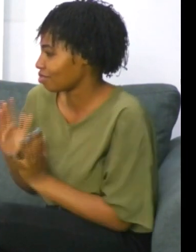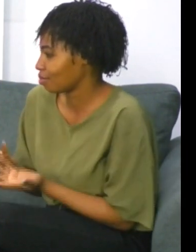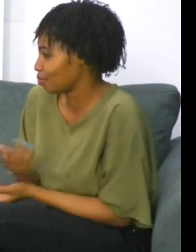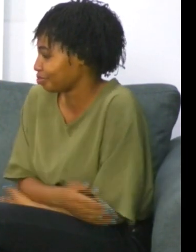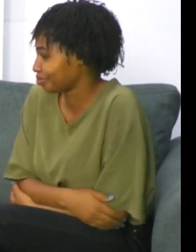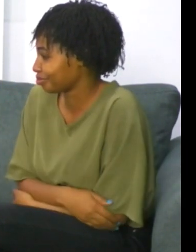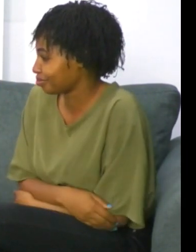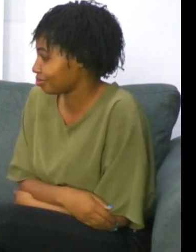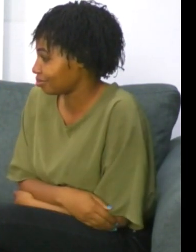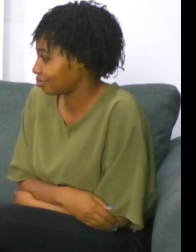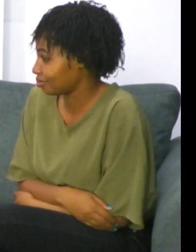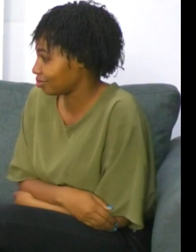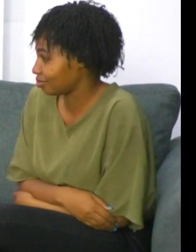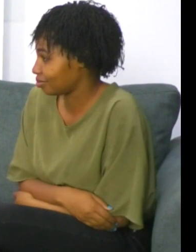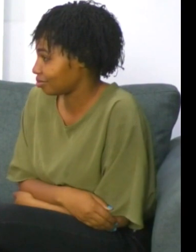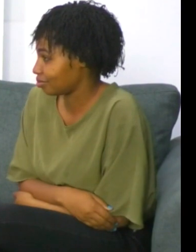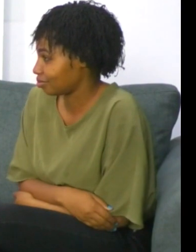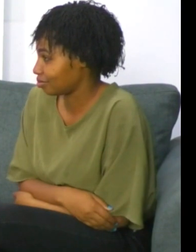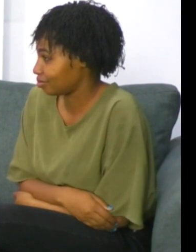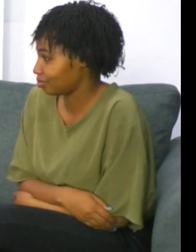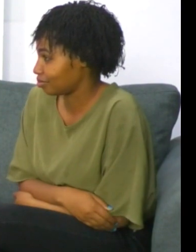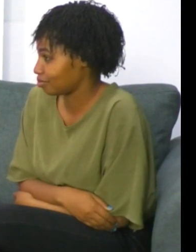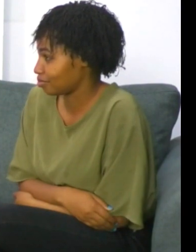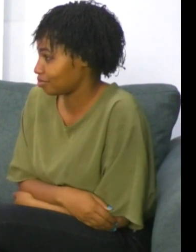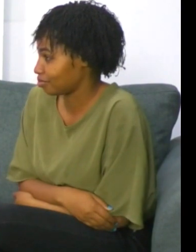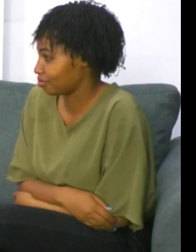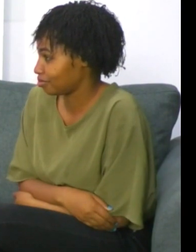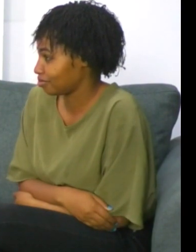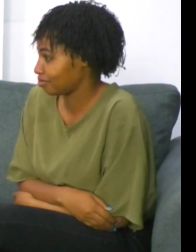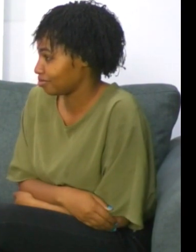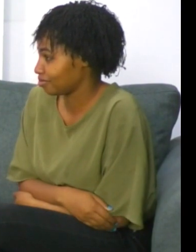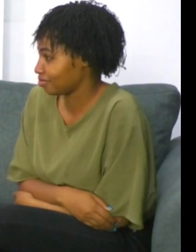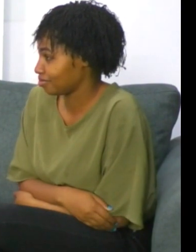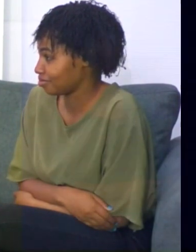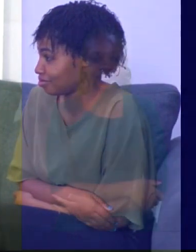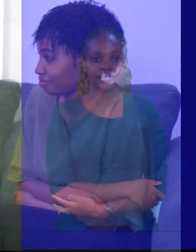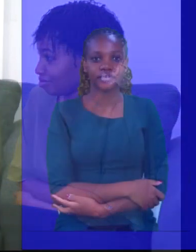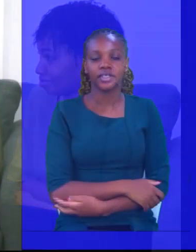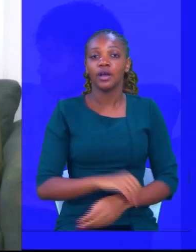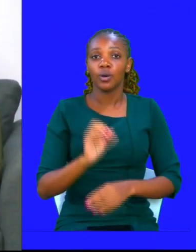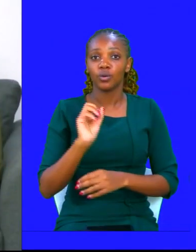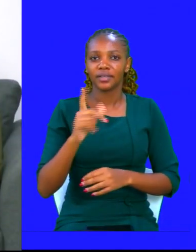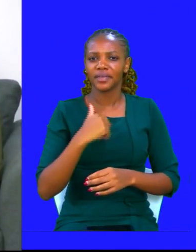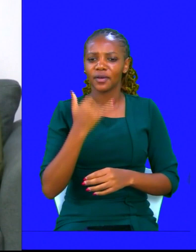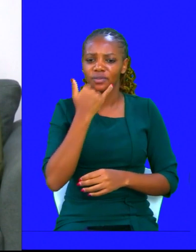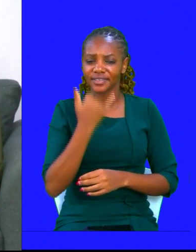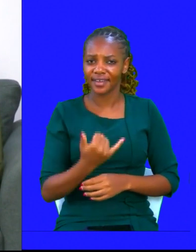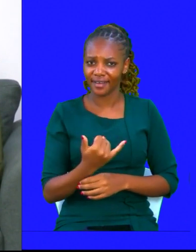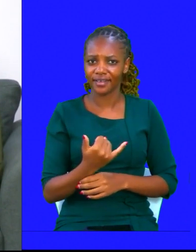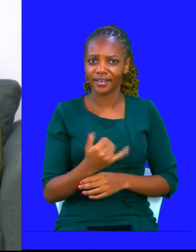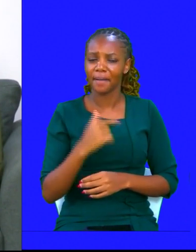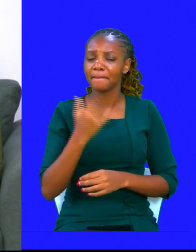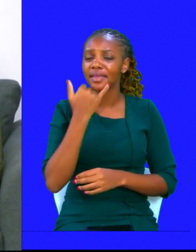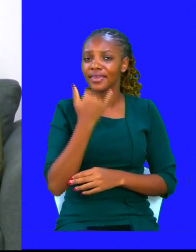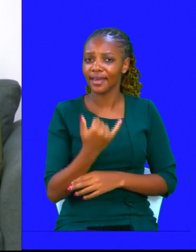deaf person, or can you tell us your first experience when you met a deaf person? I was so young because my